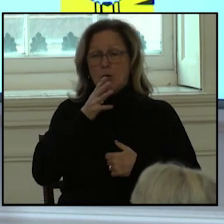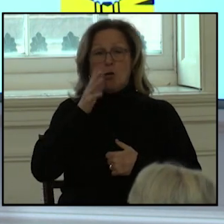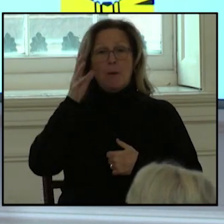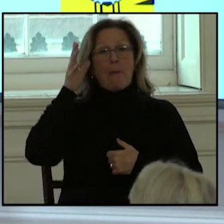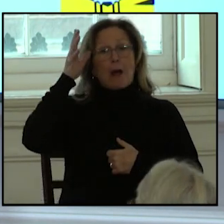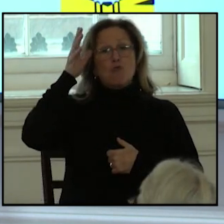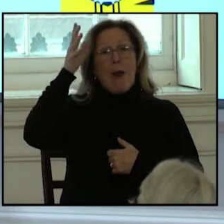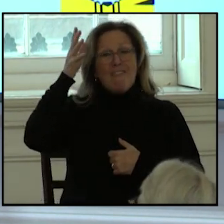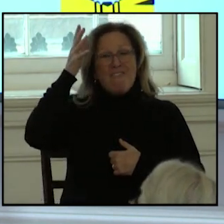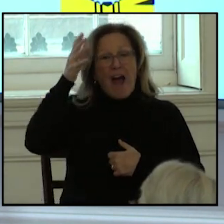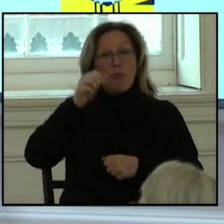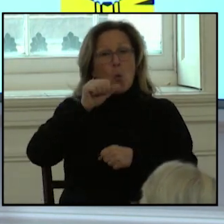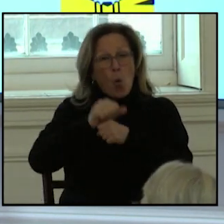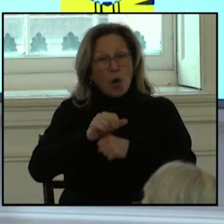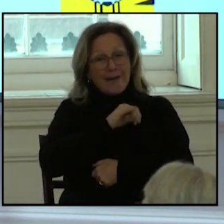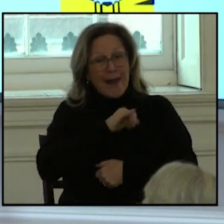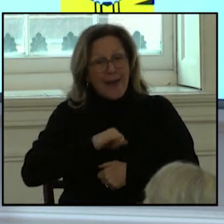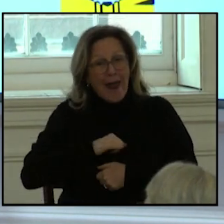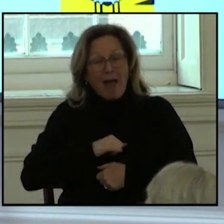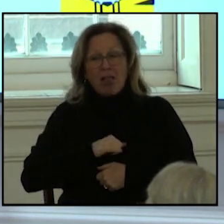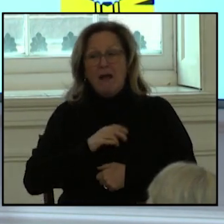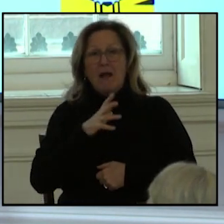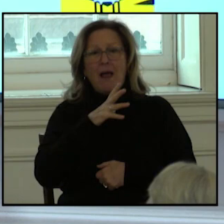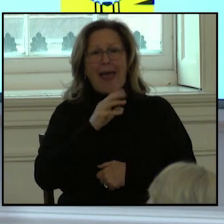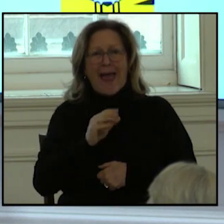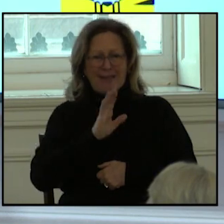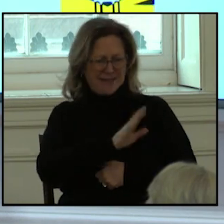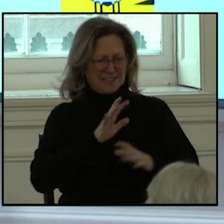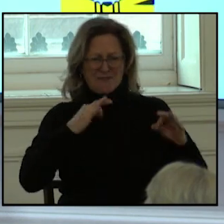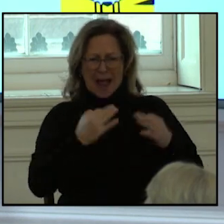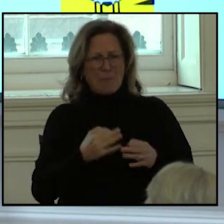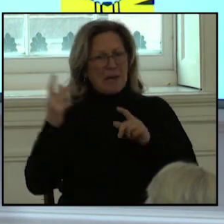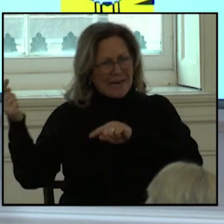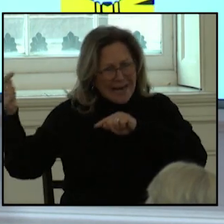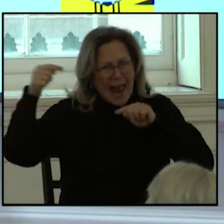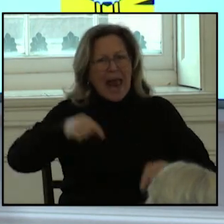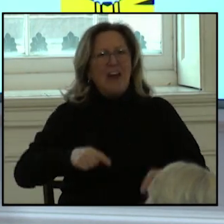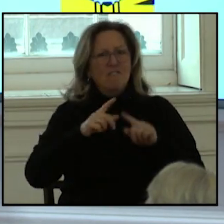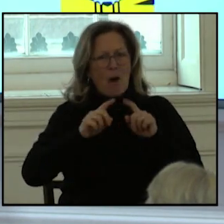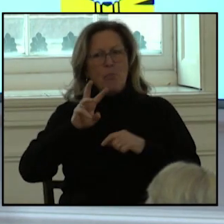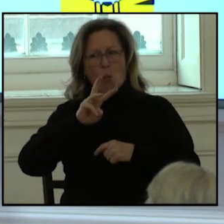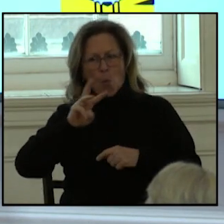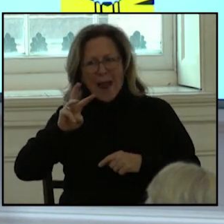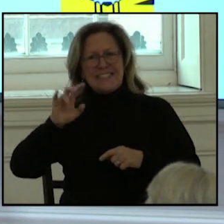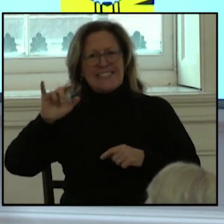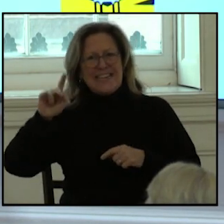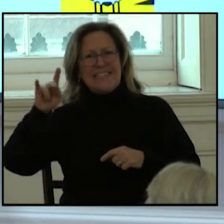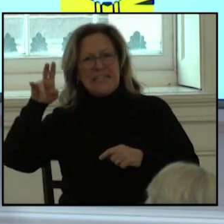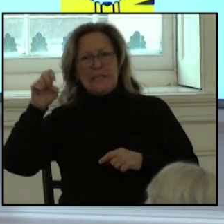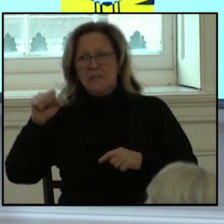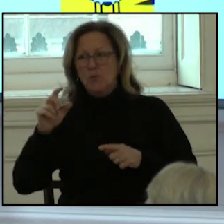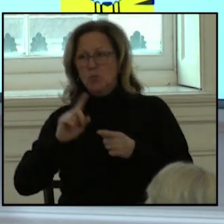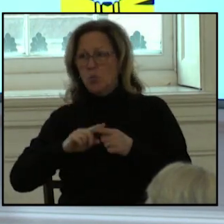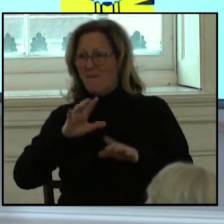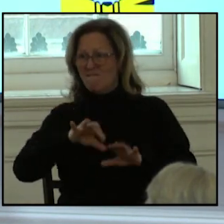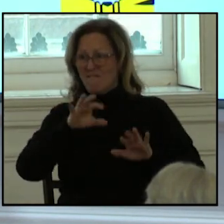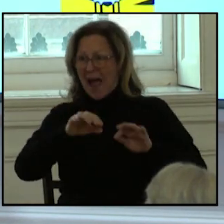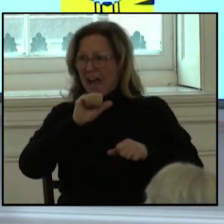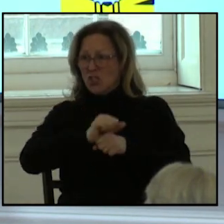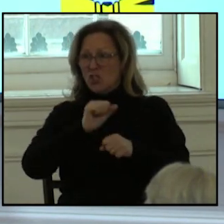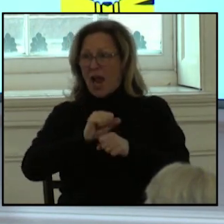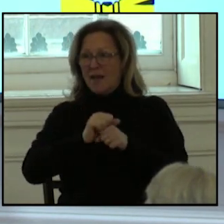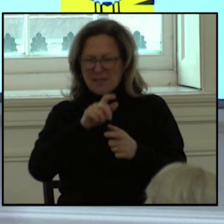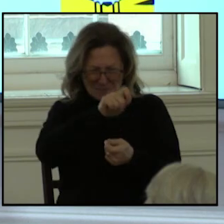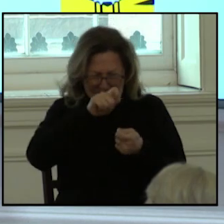brothers and cousins had come to New Haven from Nevis in the West Indies. specifically to find jobs at